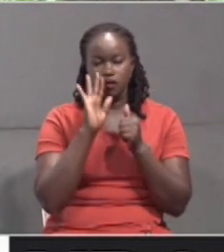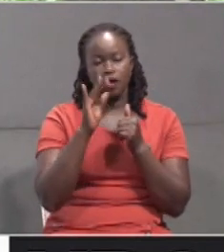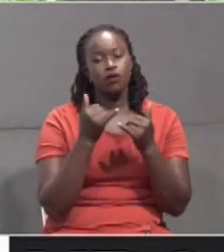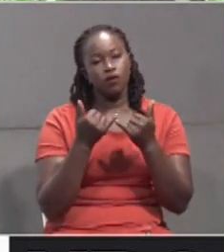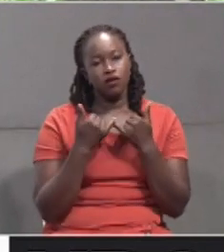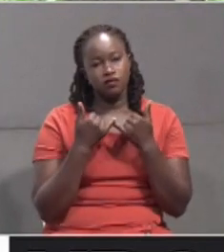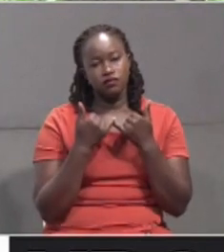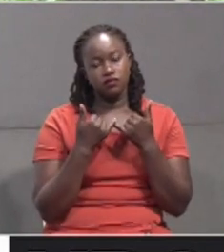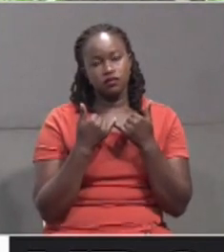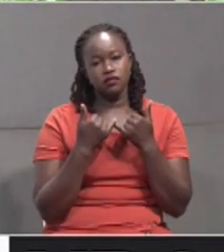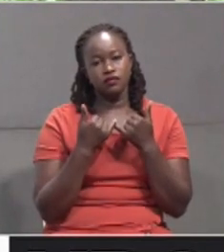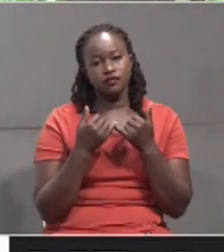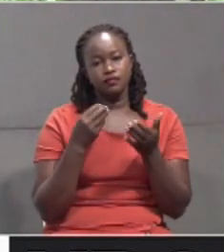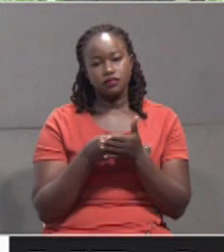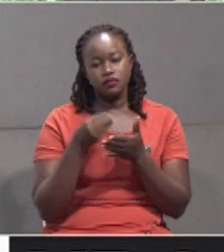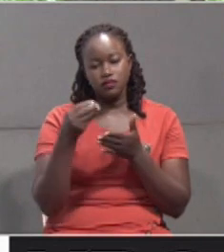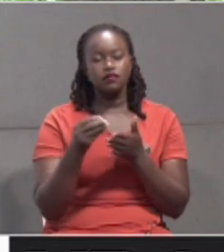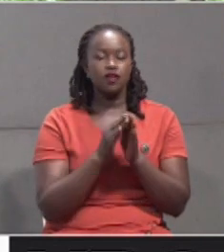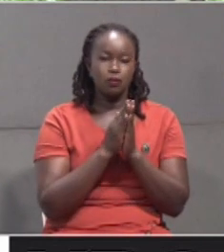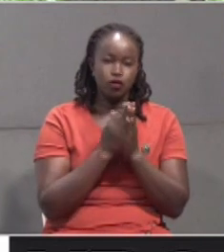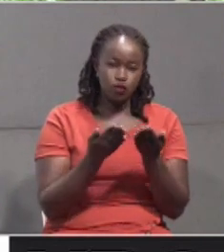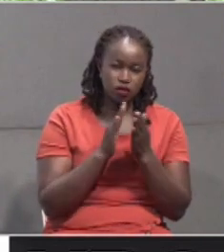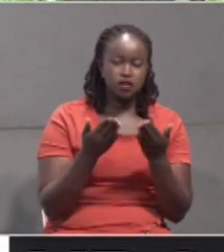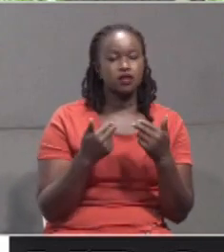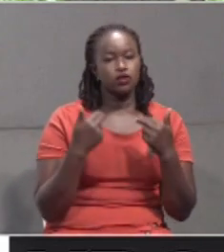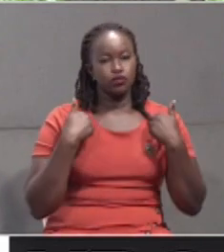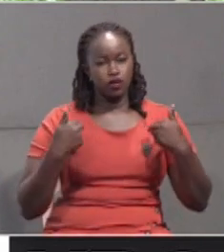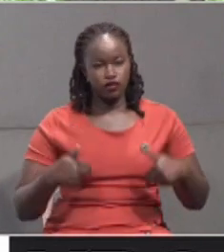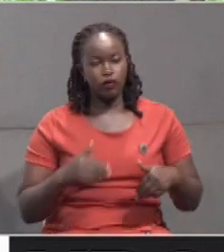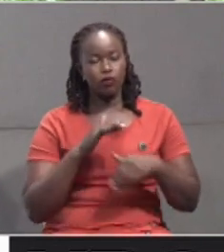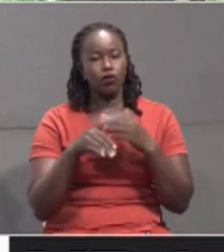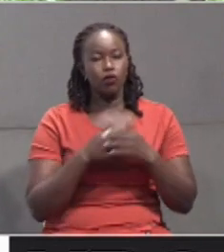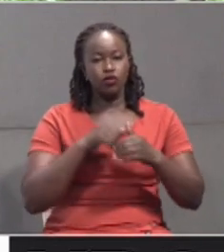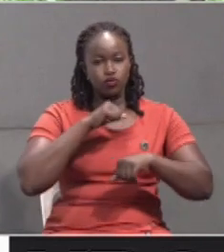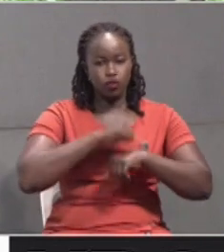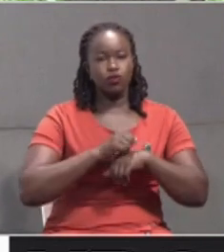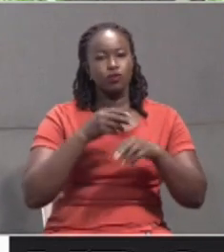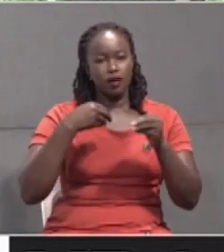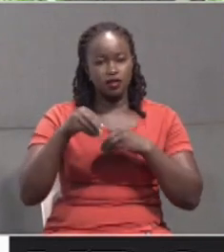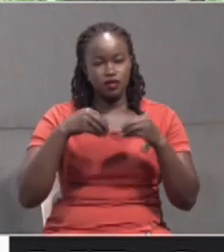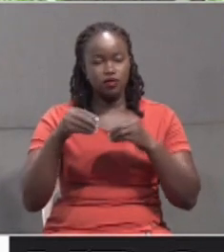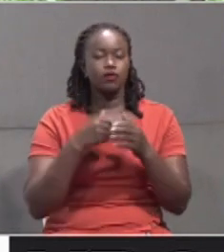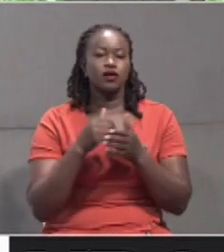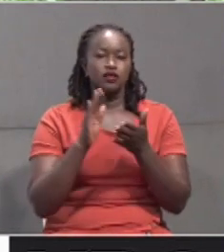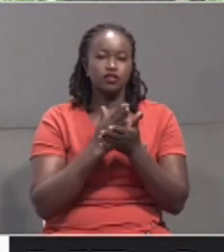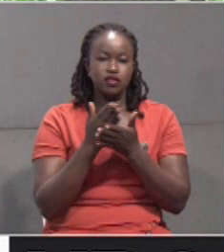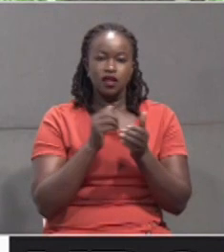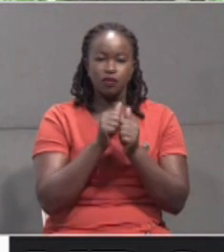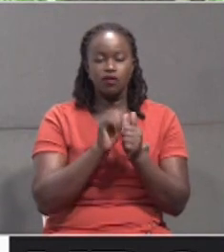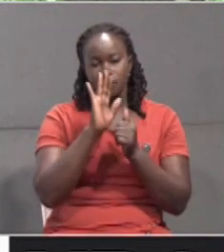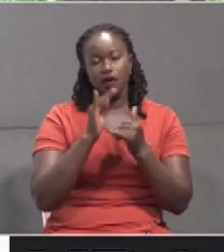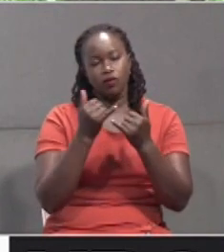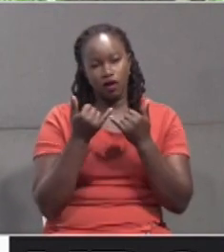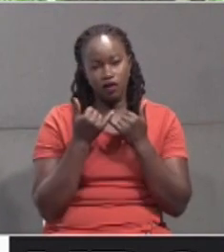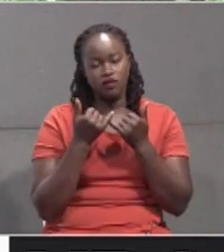They buy books, uniform, all scholastic materials they share with their wives instead